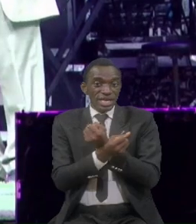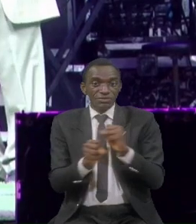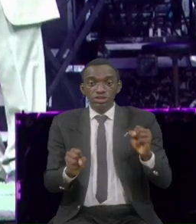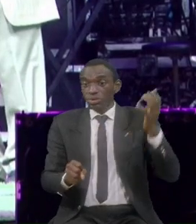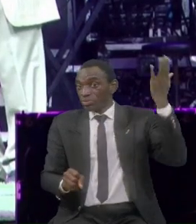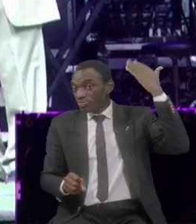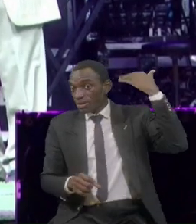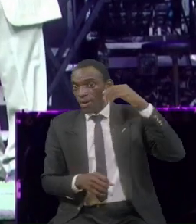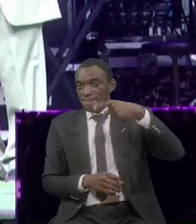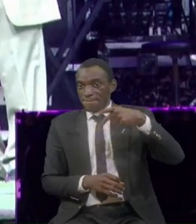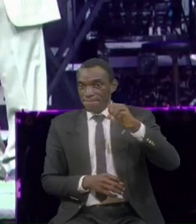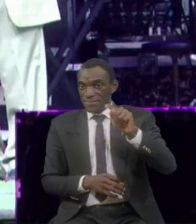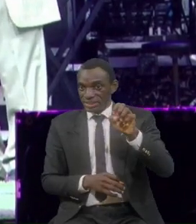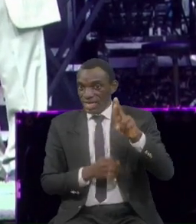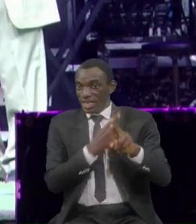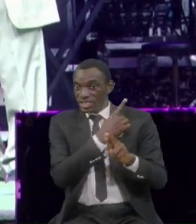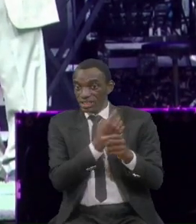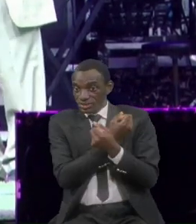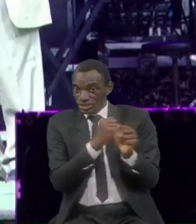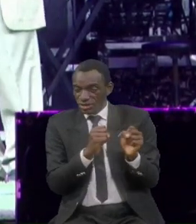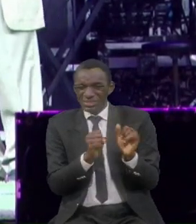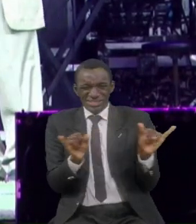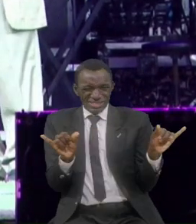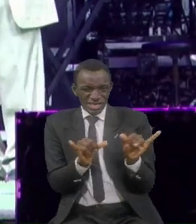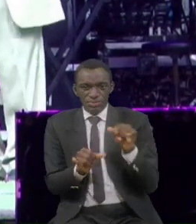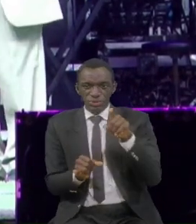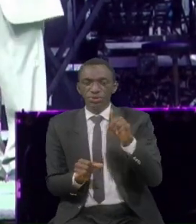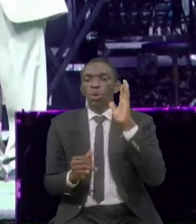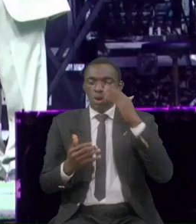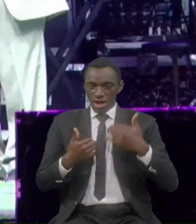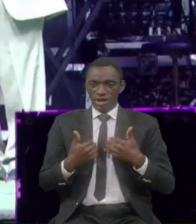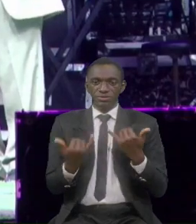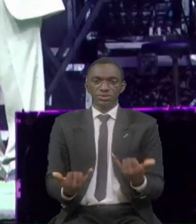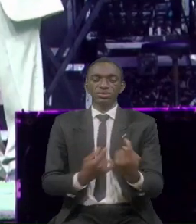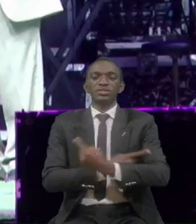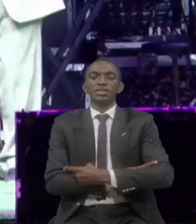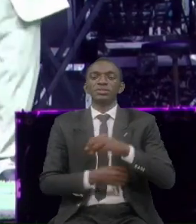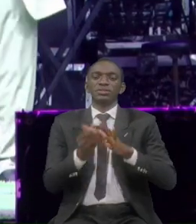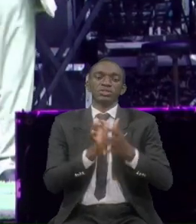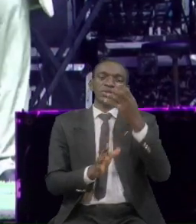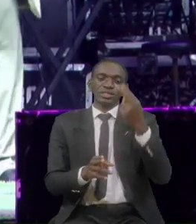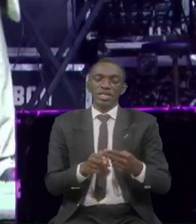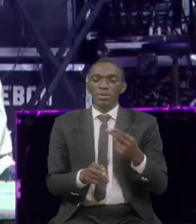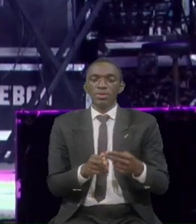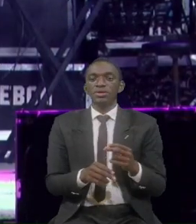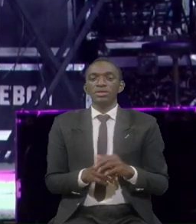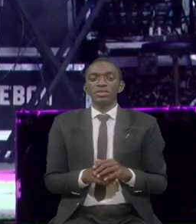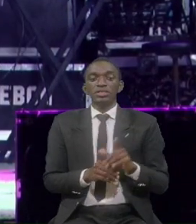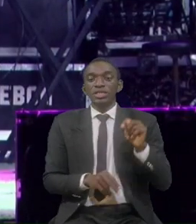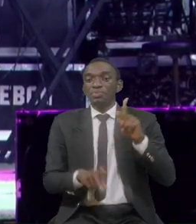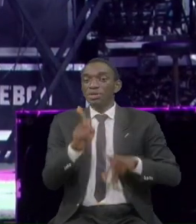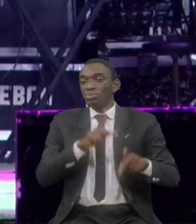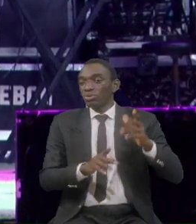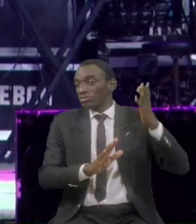today. Susama kaluwasan nga naangko ni Pedro ang the same salvation the worthies of old that they had. You've